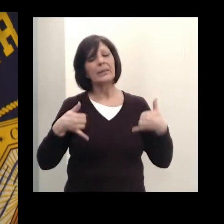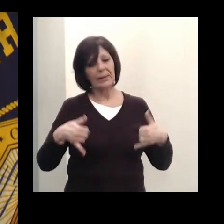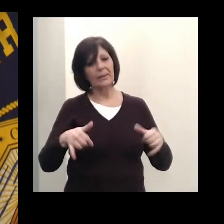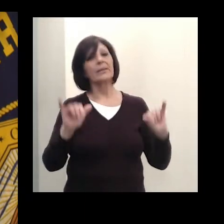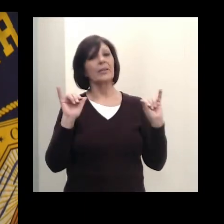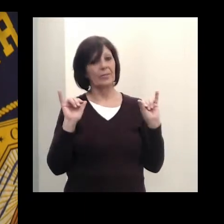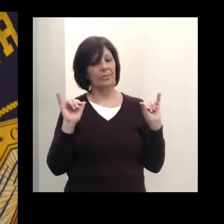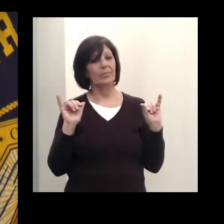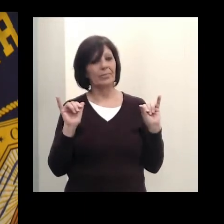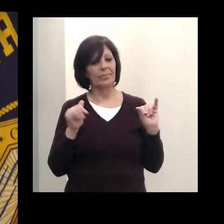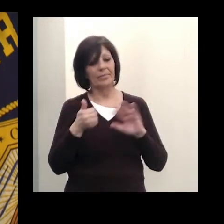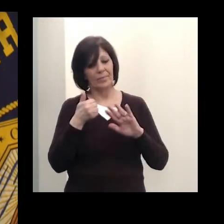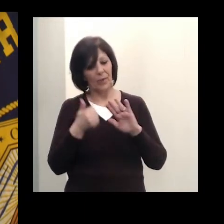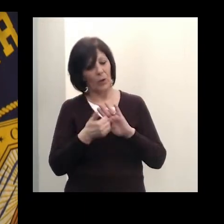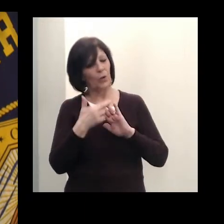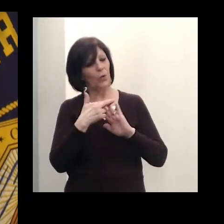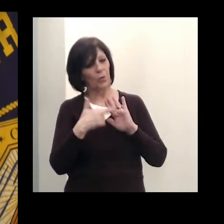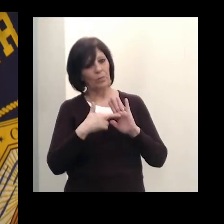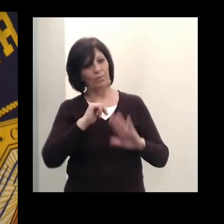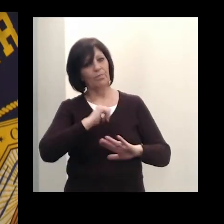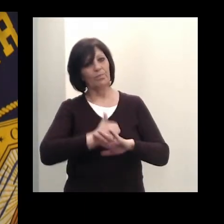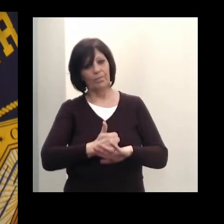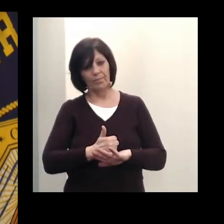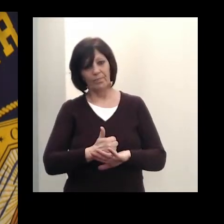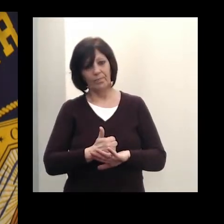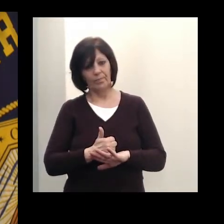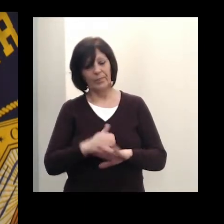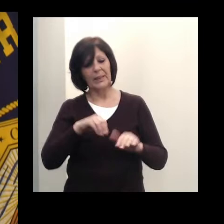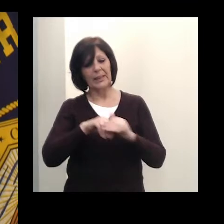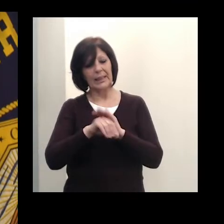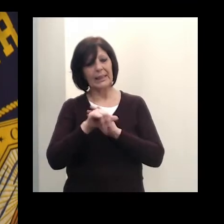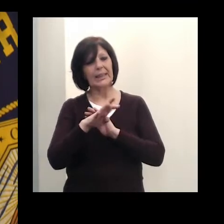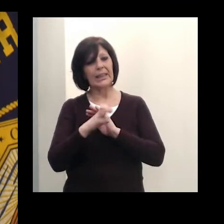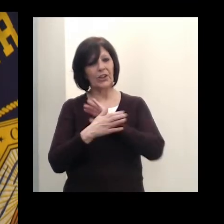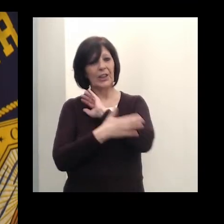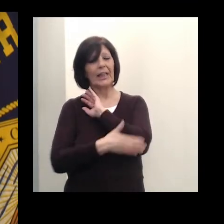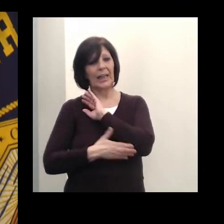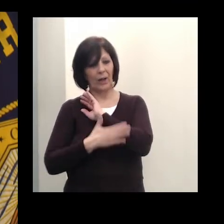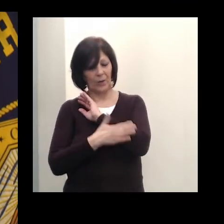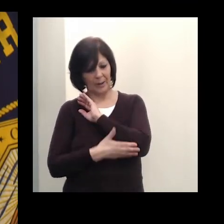the rules that we have in place right now in Erie County in all indoor public locations.